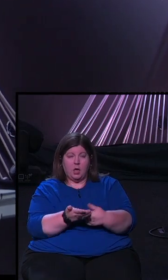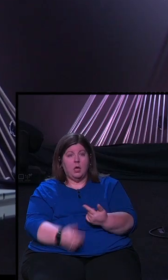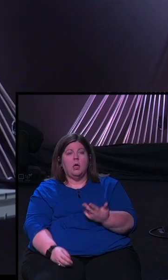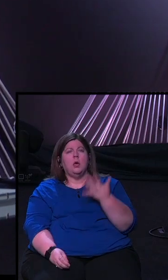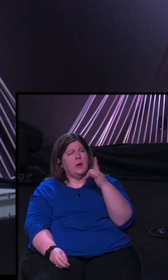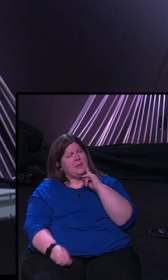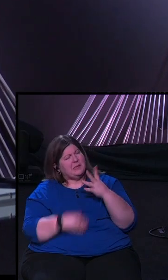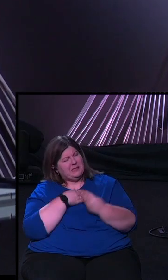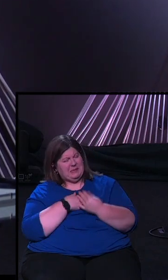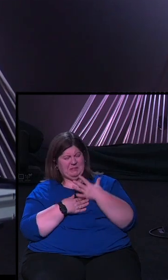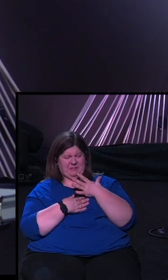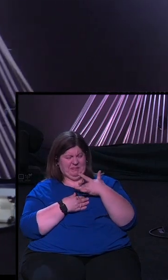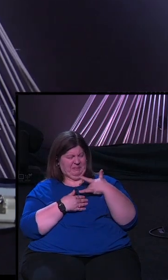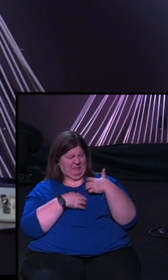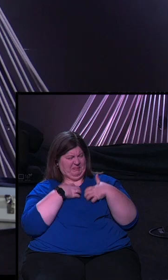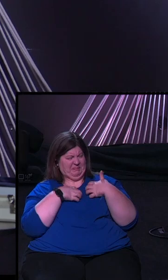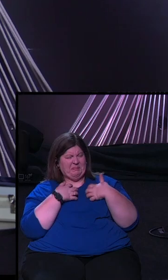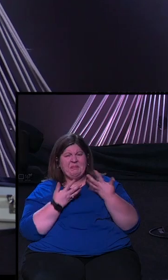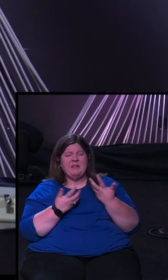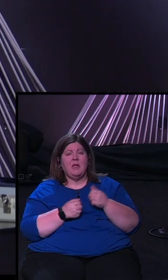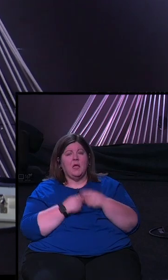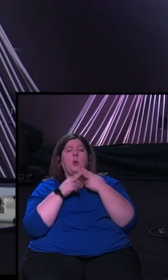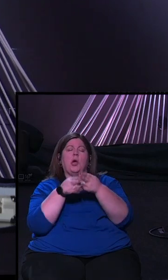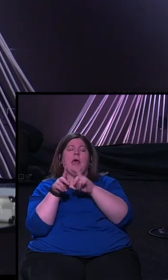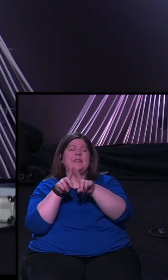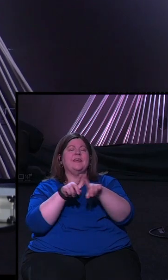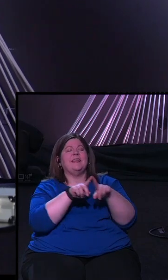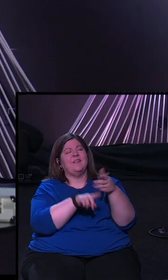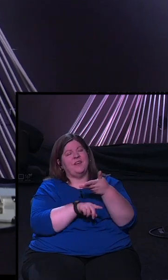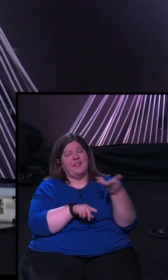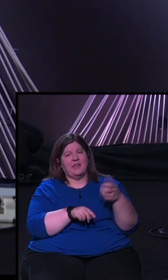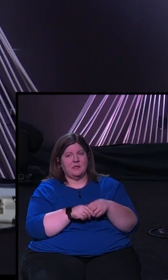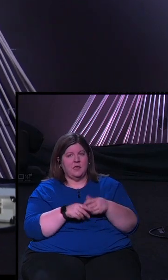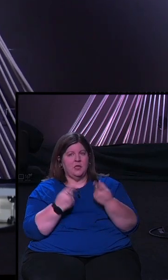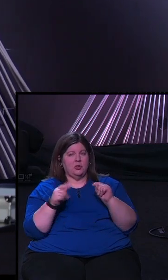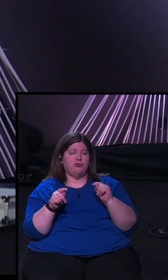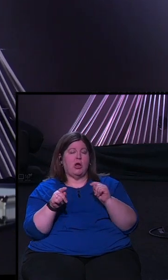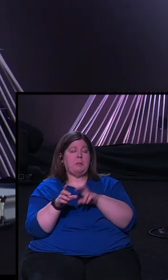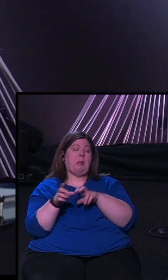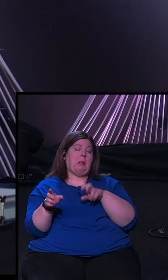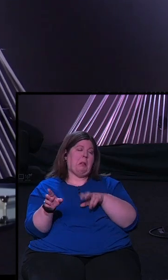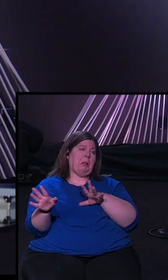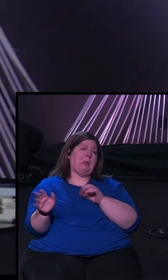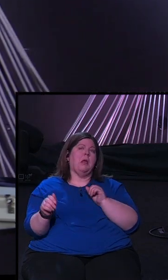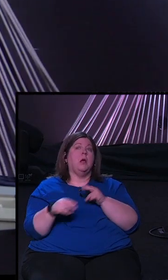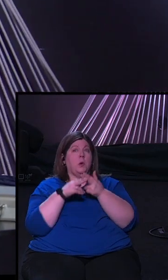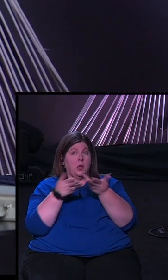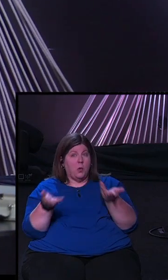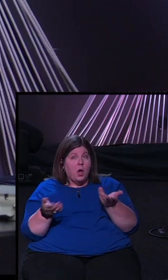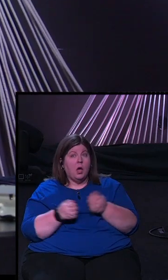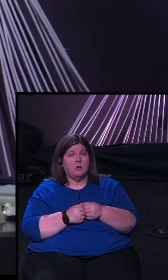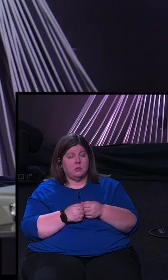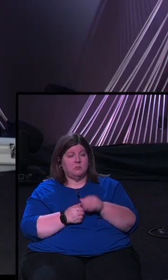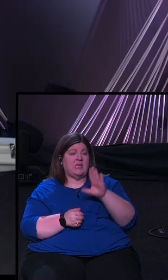human heart, and we call it a variety of different things, oftentimes I think to try and get some distance from it, but here's some of the things that we call it. We